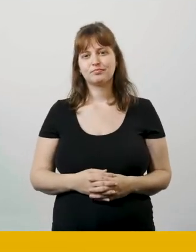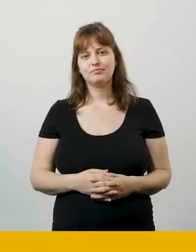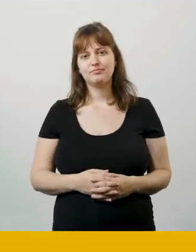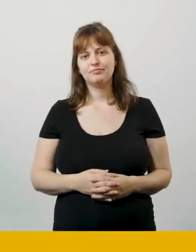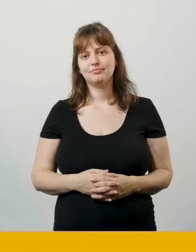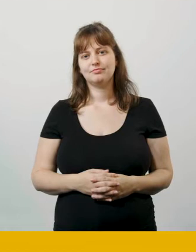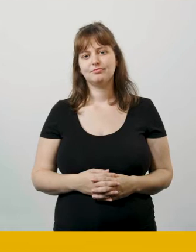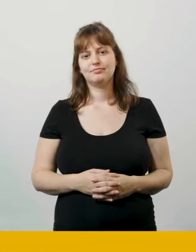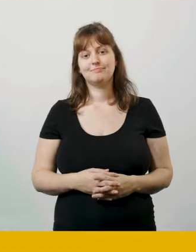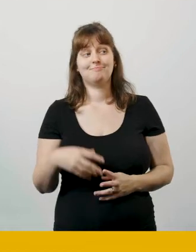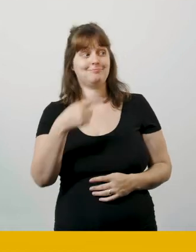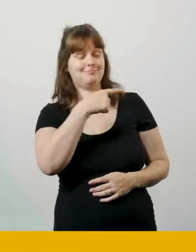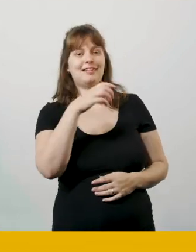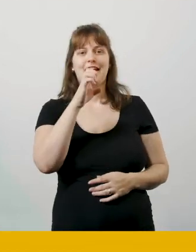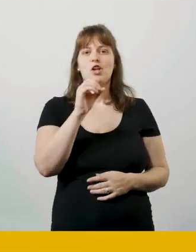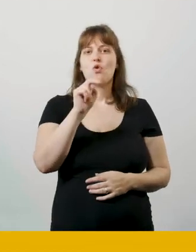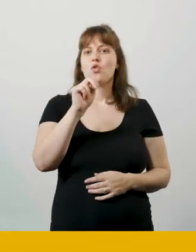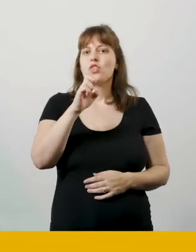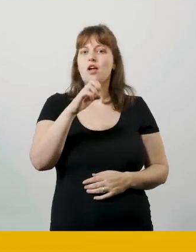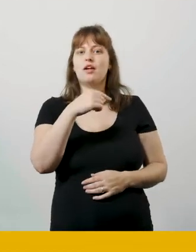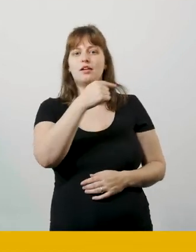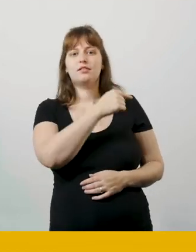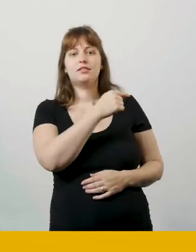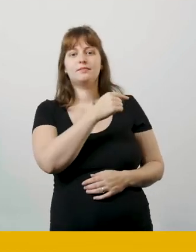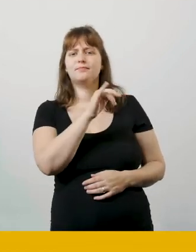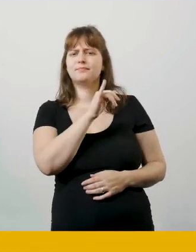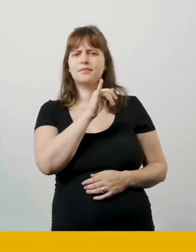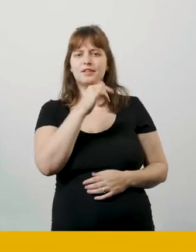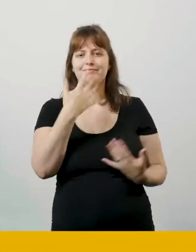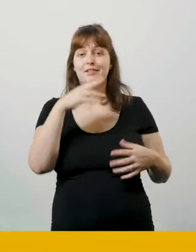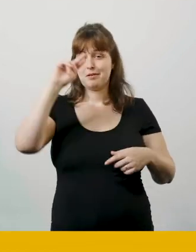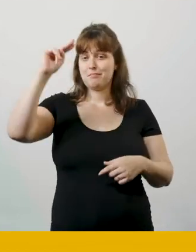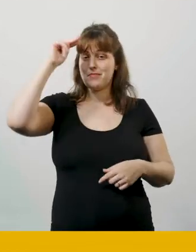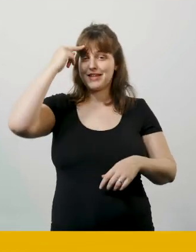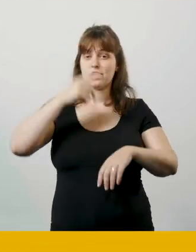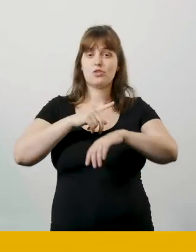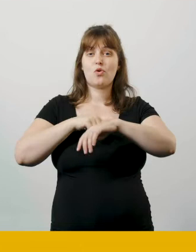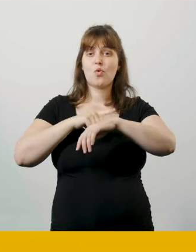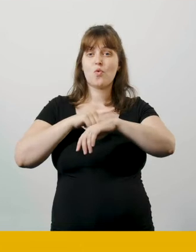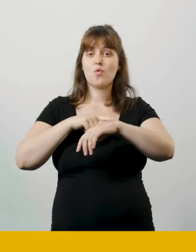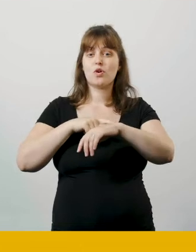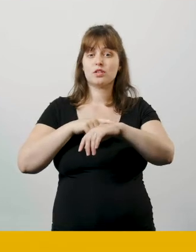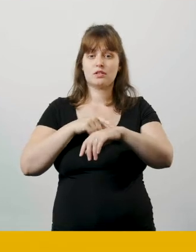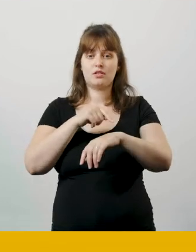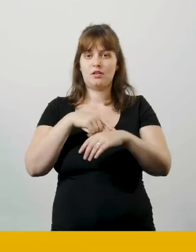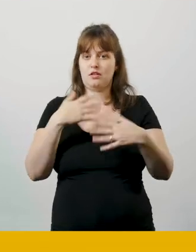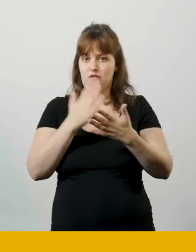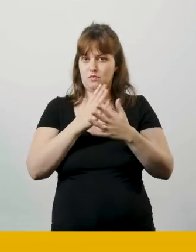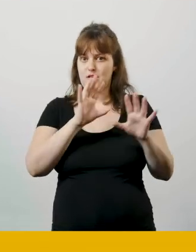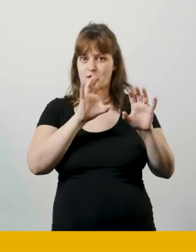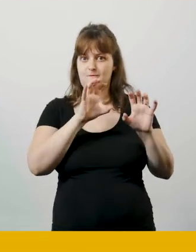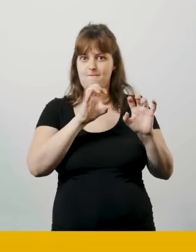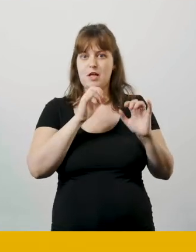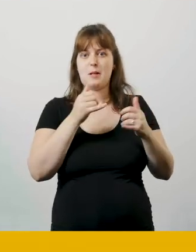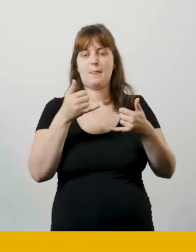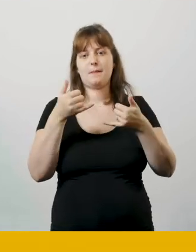We are seeing Ion, the famous and multi-awarded